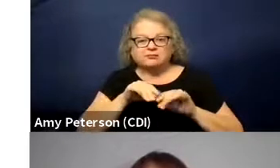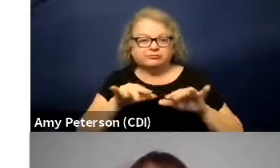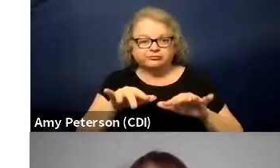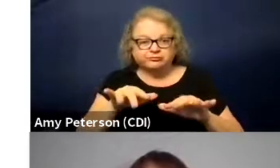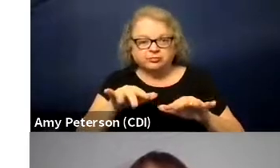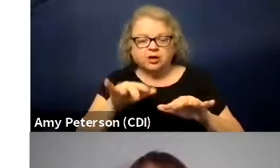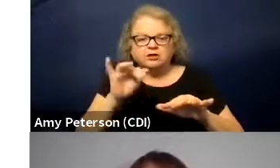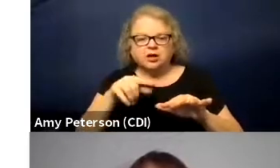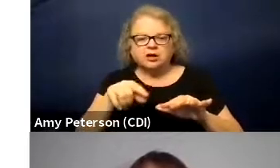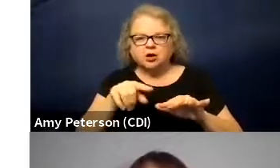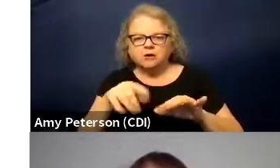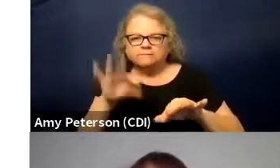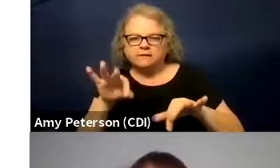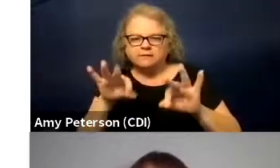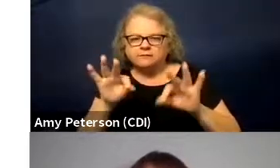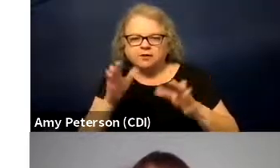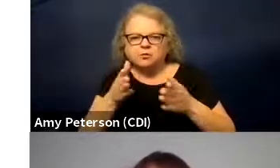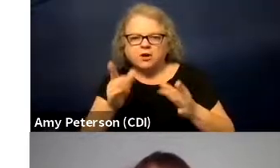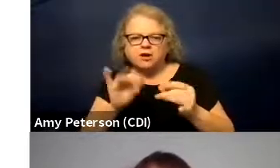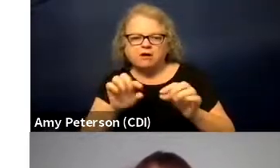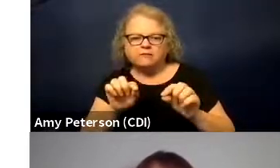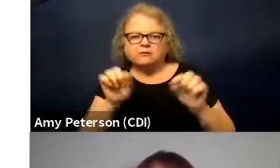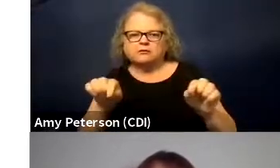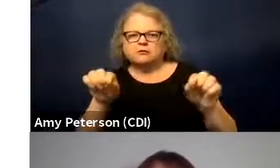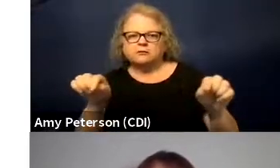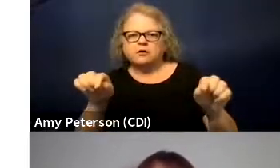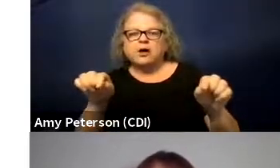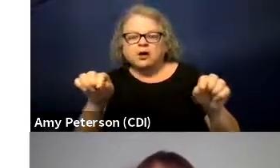Delta variant spreads more easily.